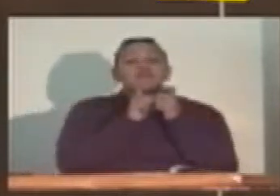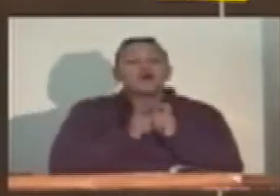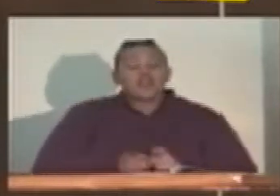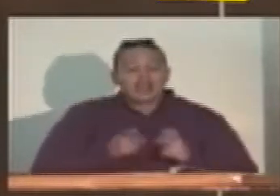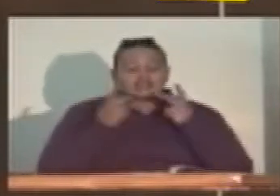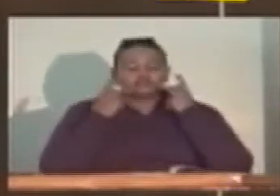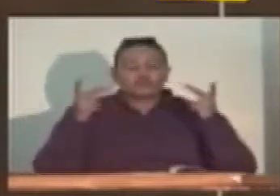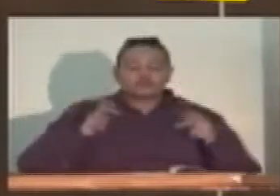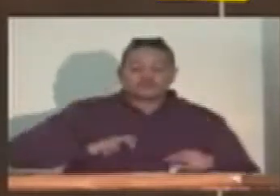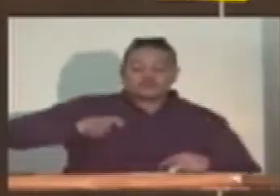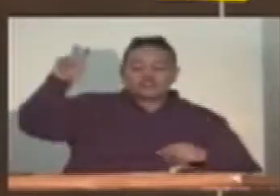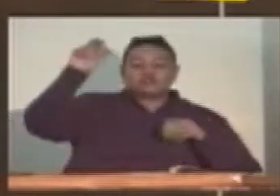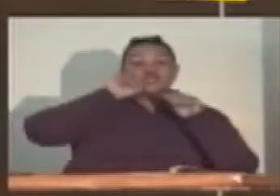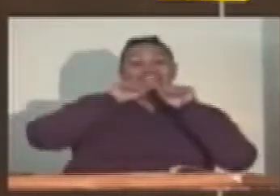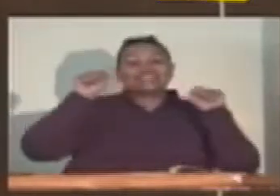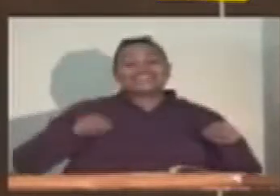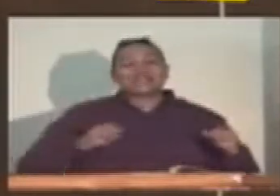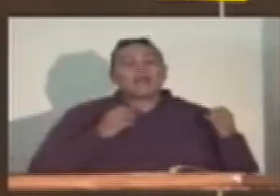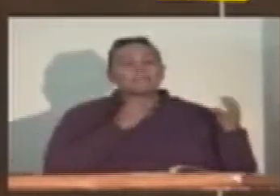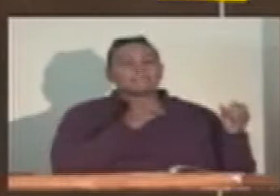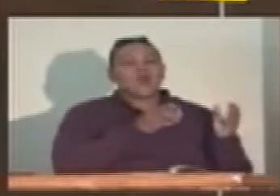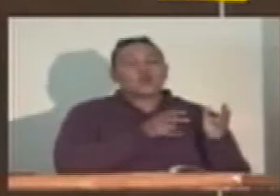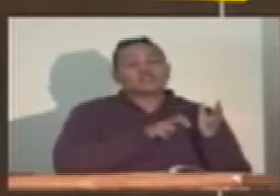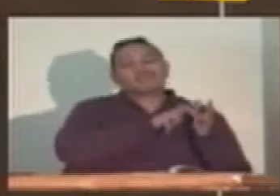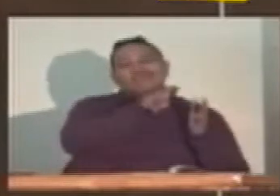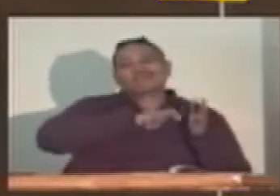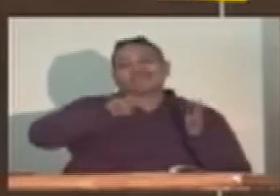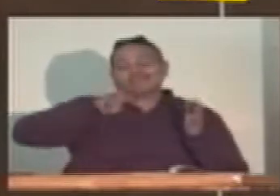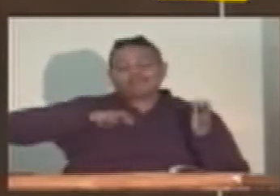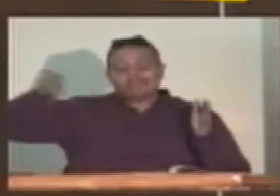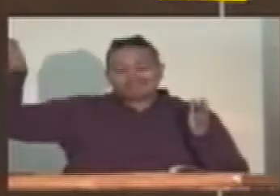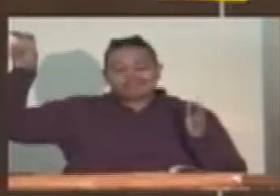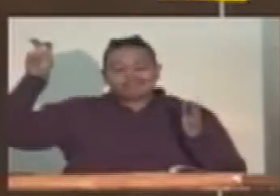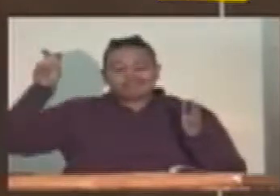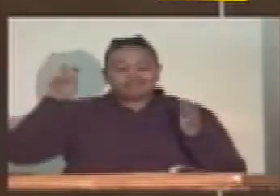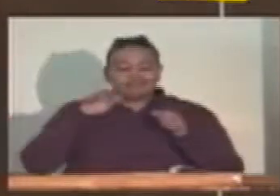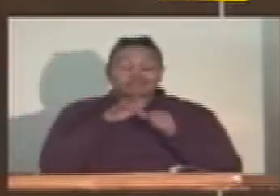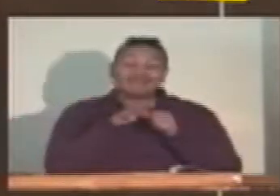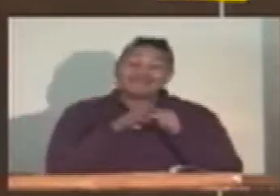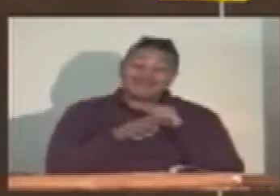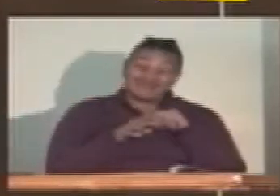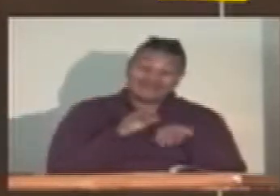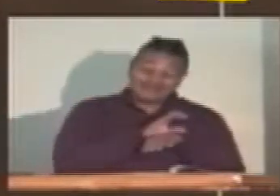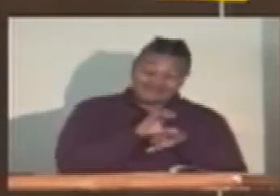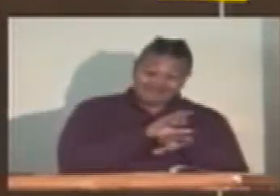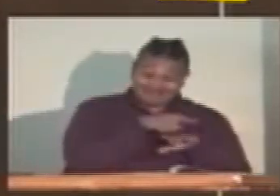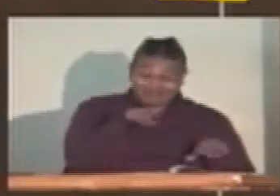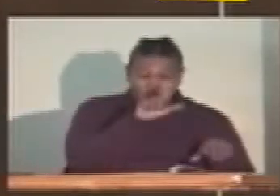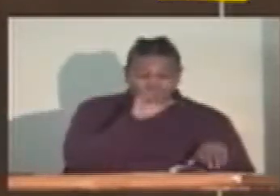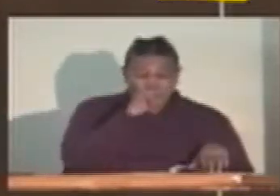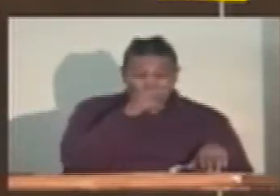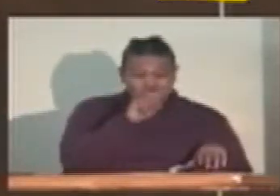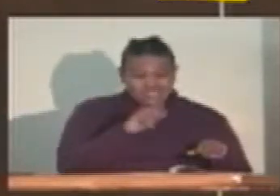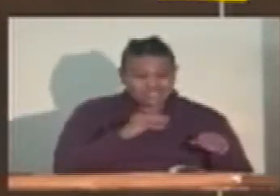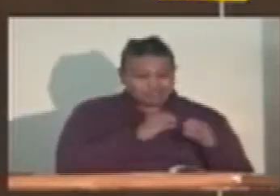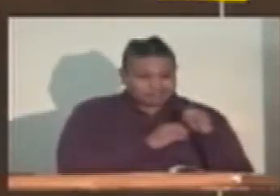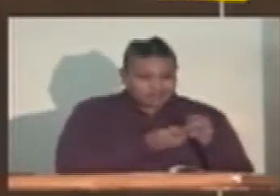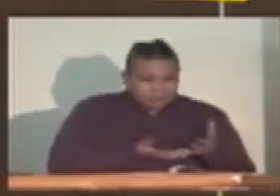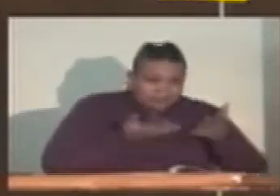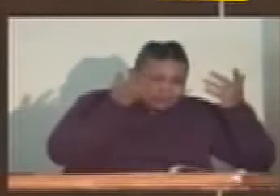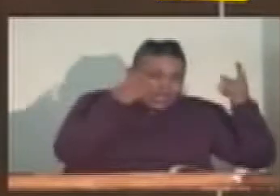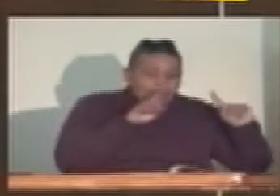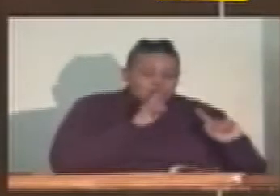of modernized public transport system, and a multimodal regional logistic hub will